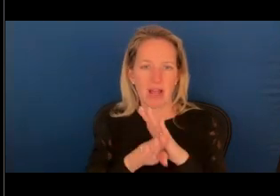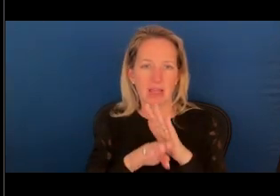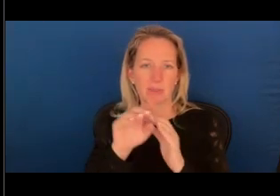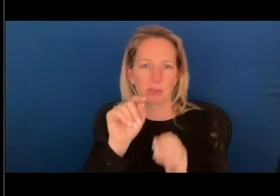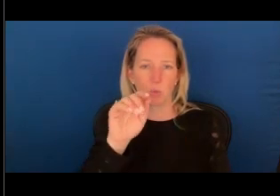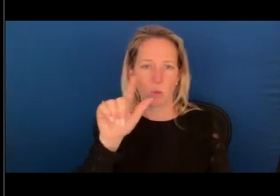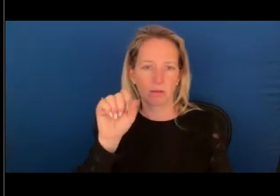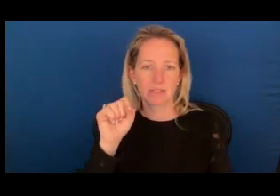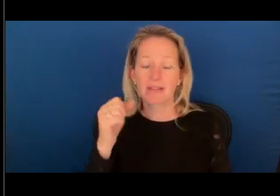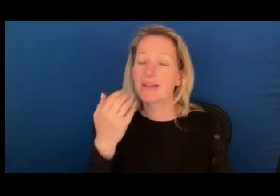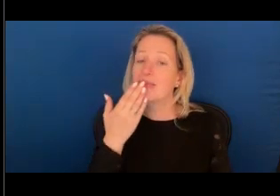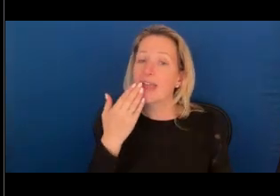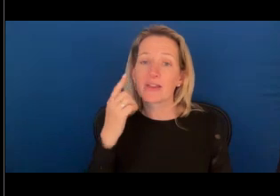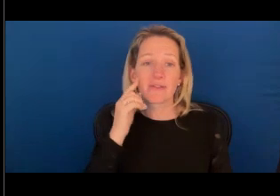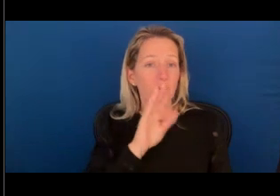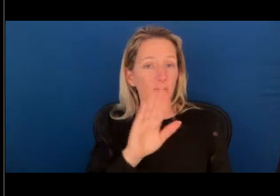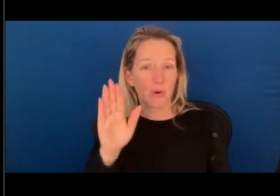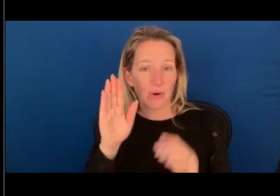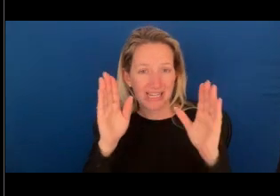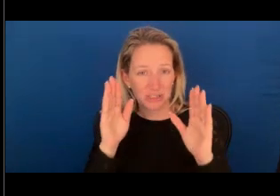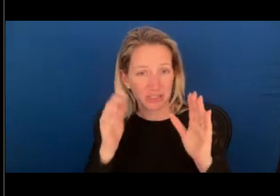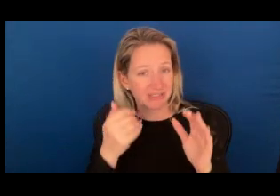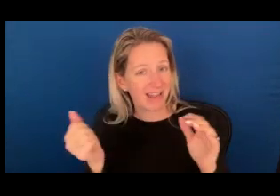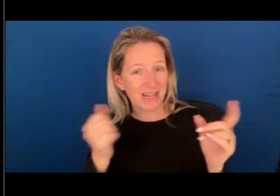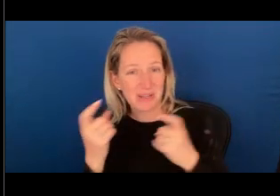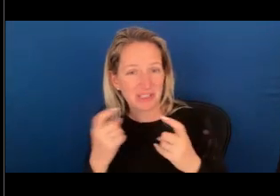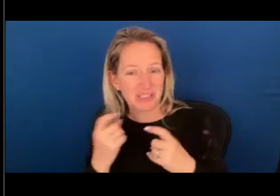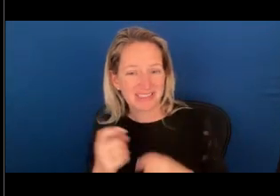thank you for your attention, and I'll take questions.